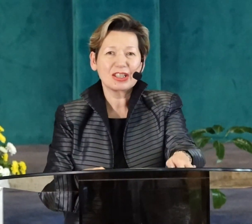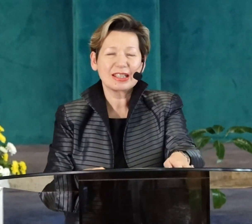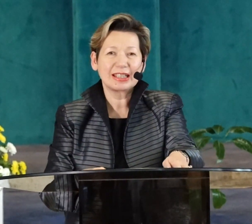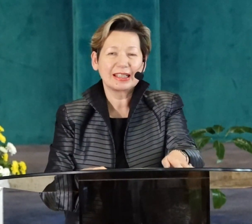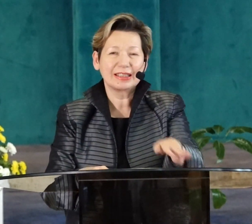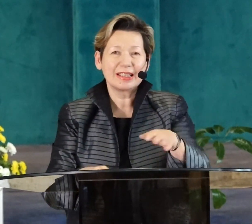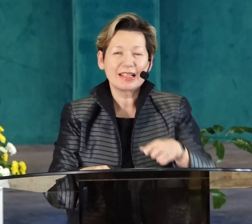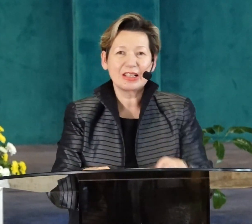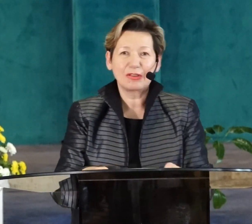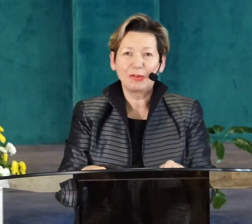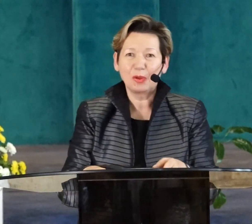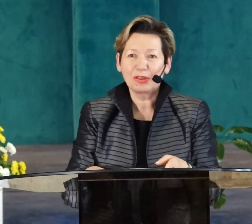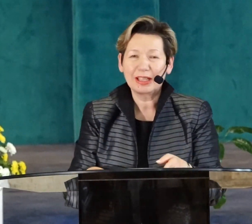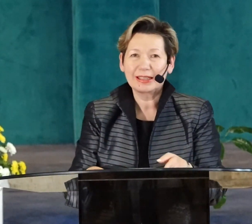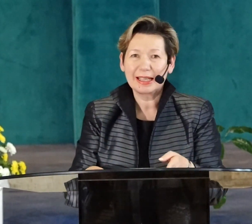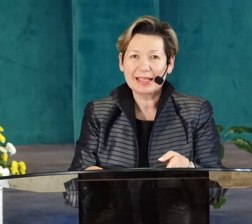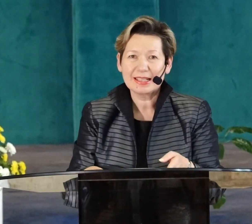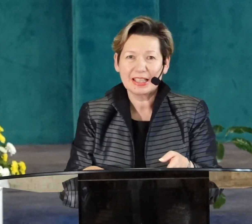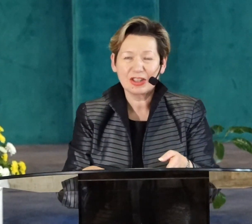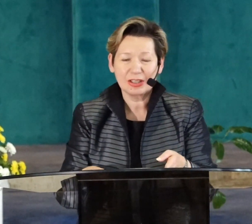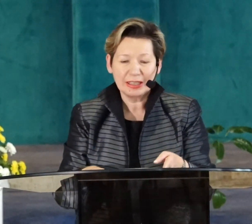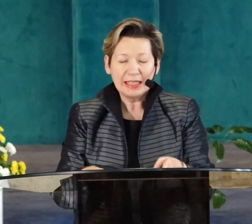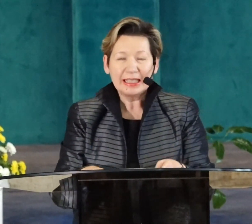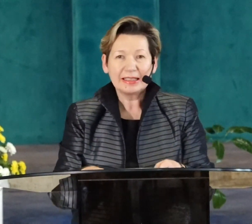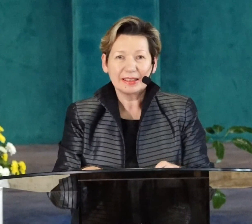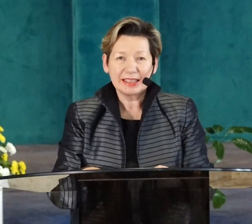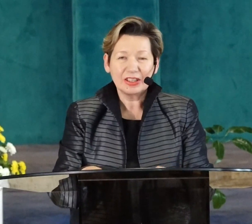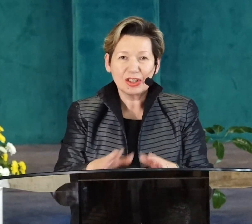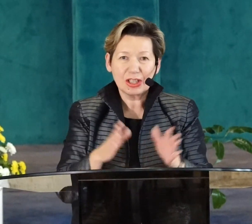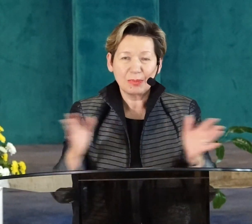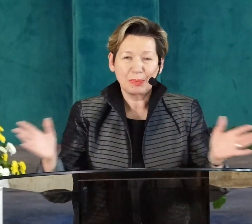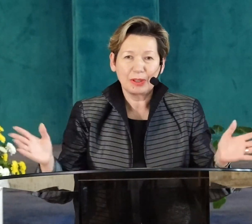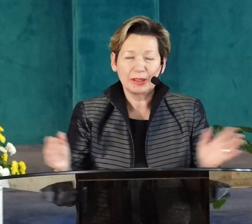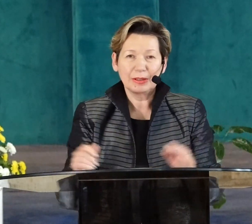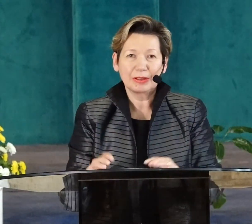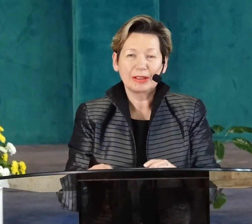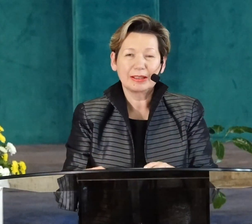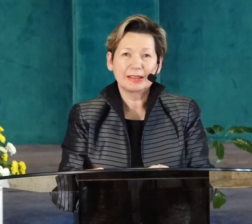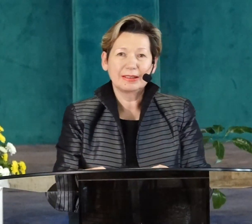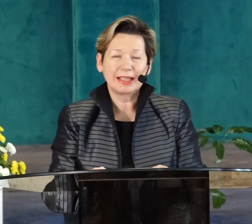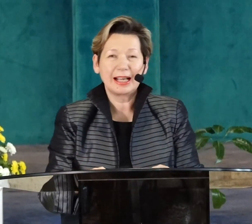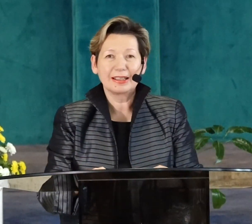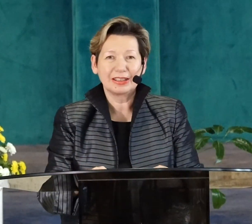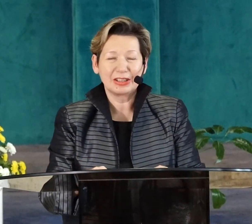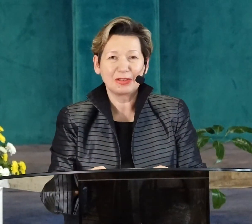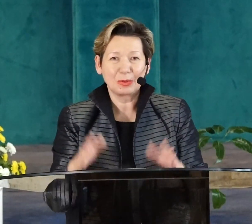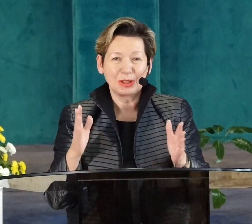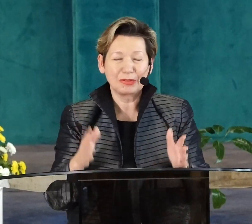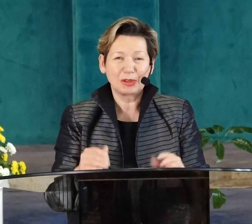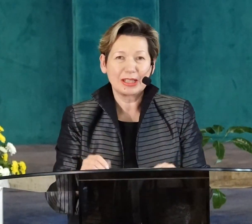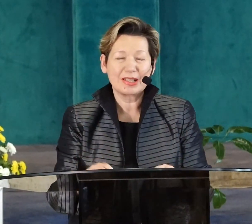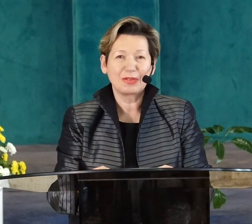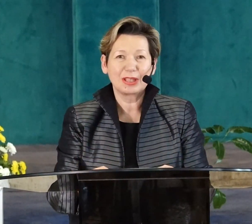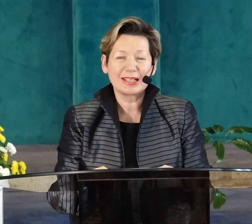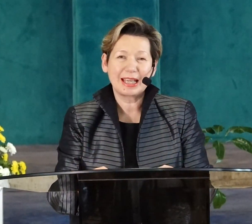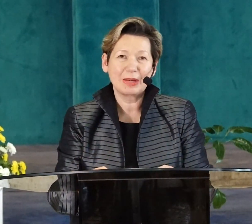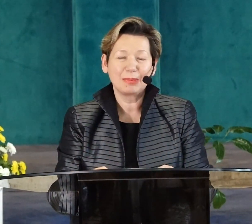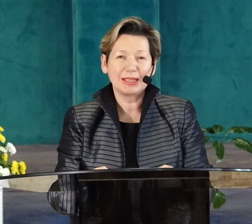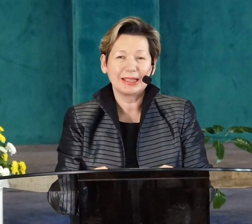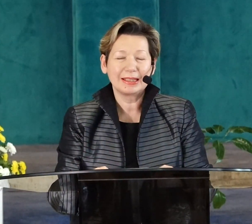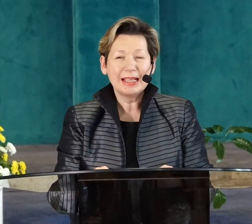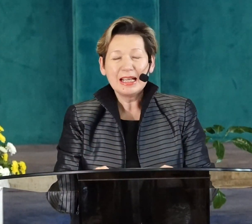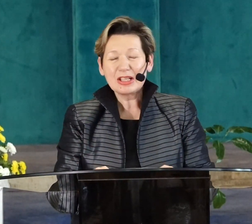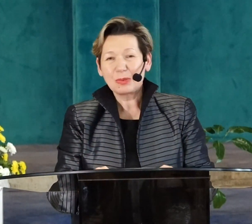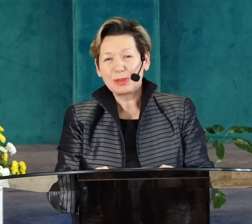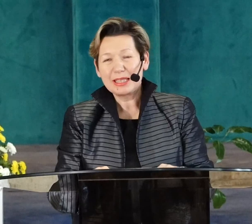several sessions together. This is our fourth and last session in the leadership calendar, if you will, for this